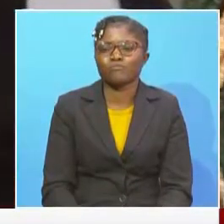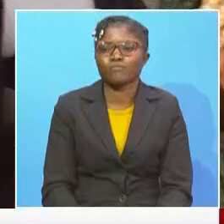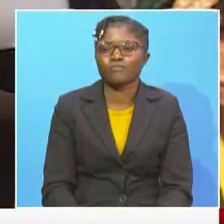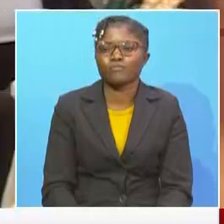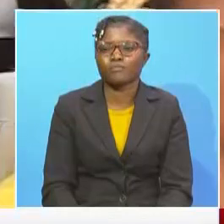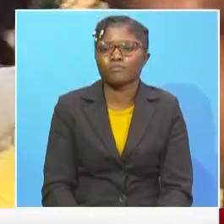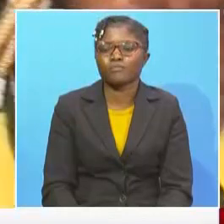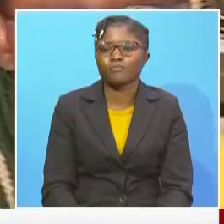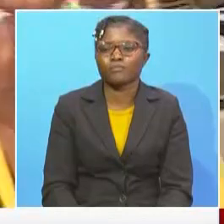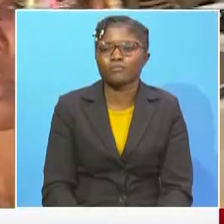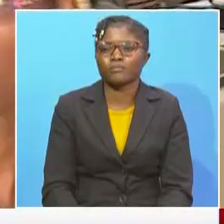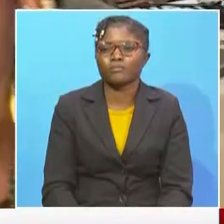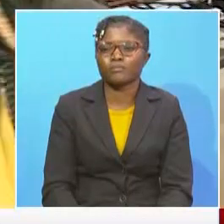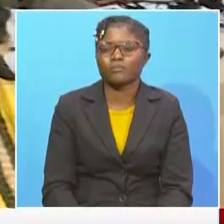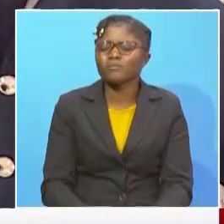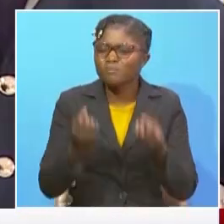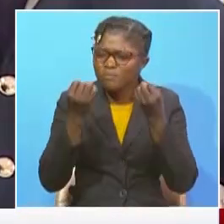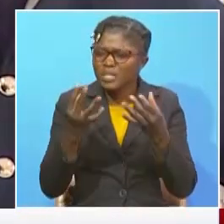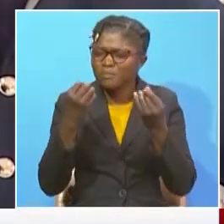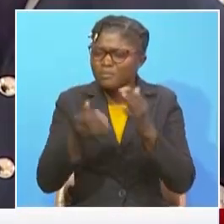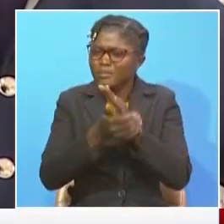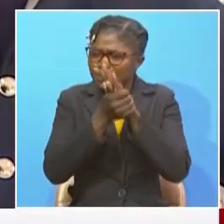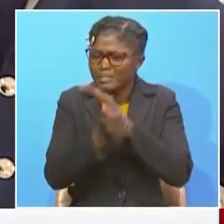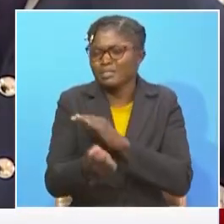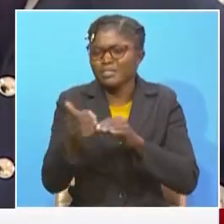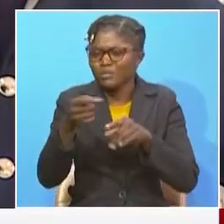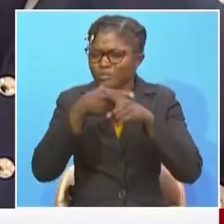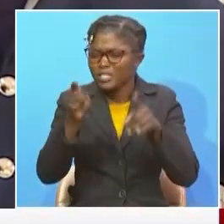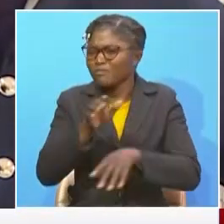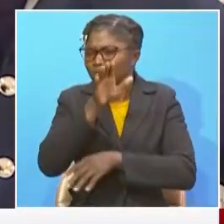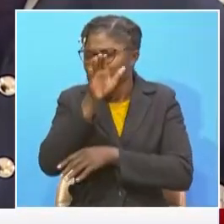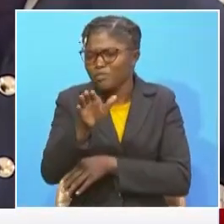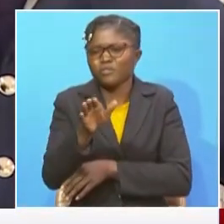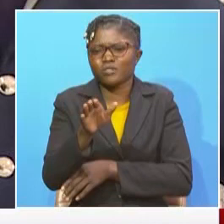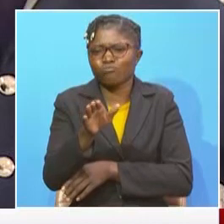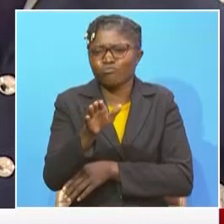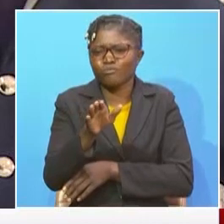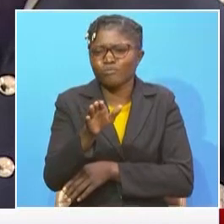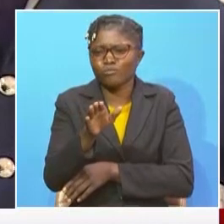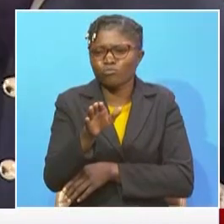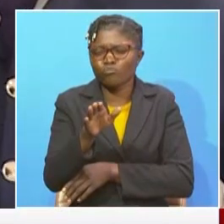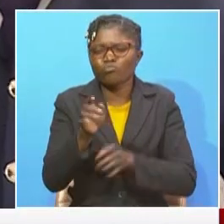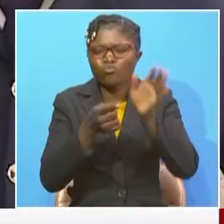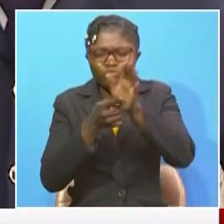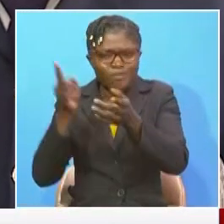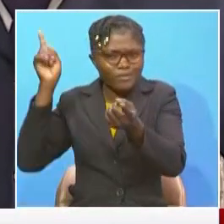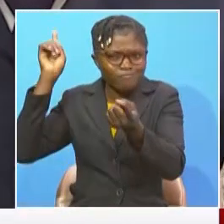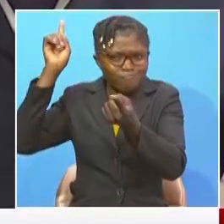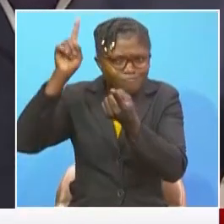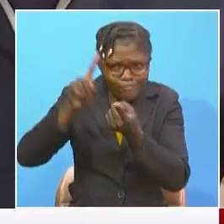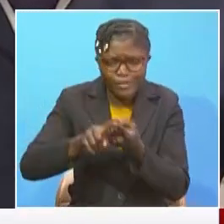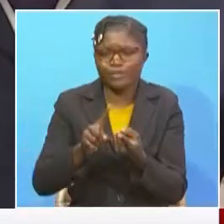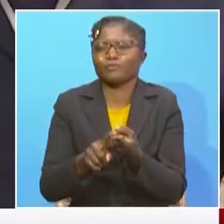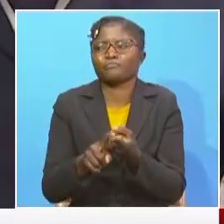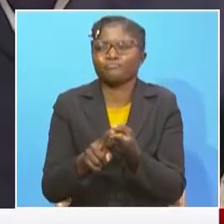Artisanal small-scale miners in the provinces sell their gold for as